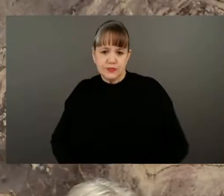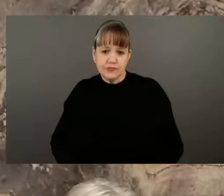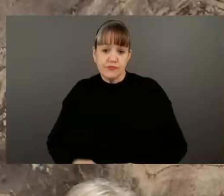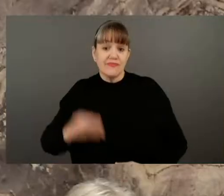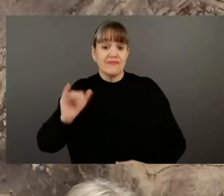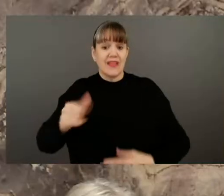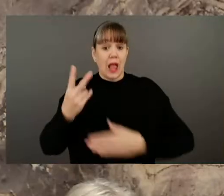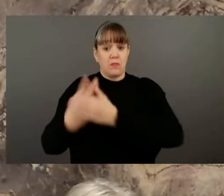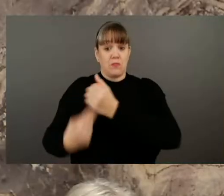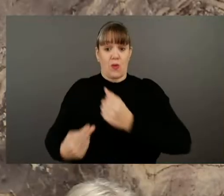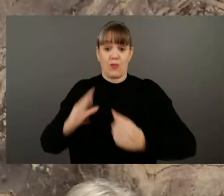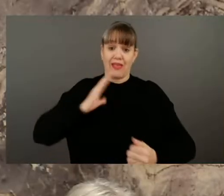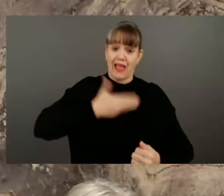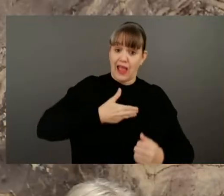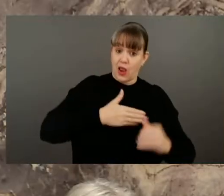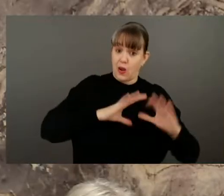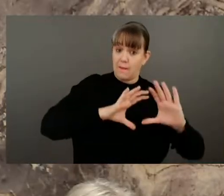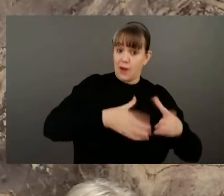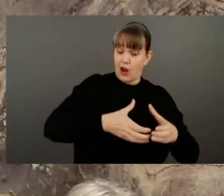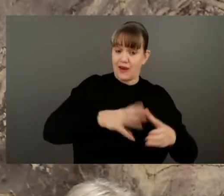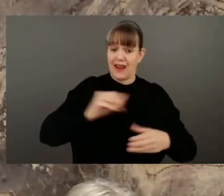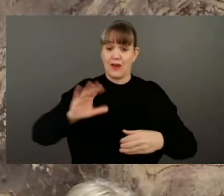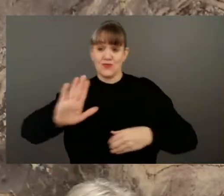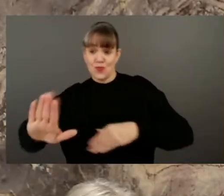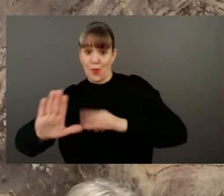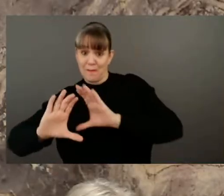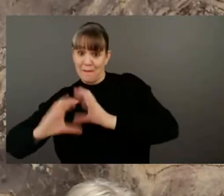to ensure that we're continuing to address these issues.